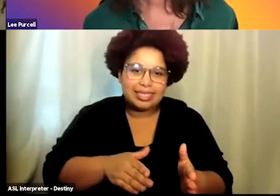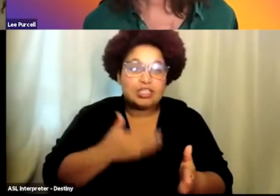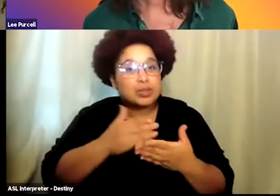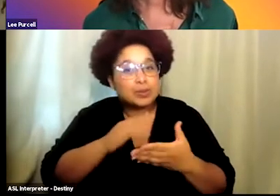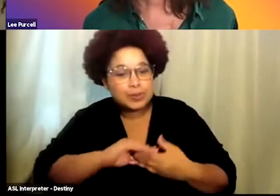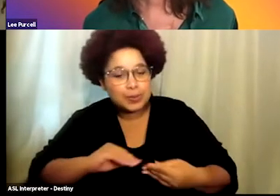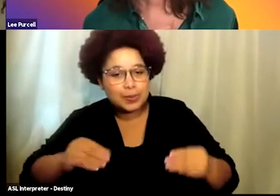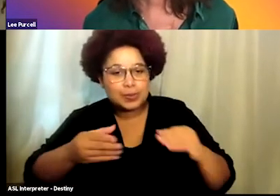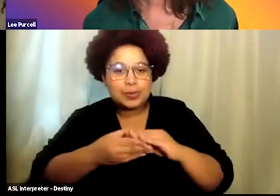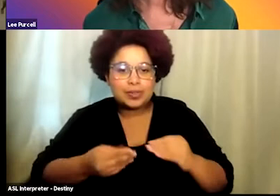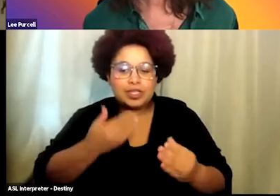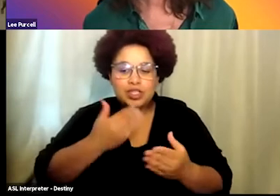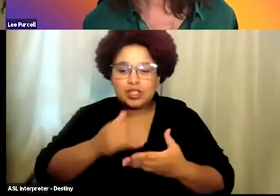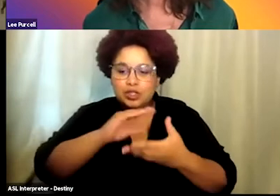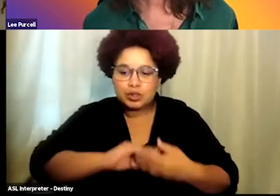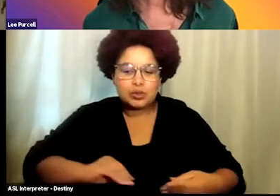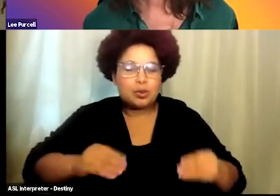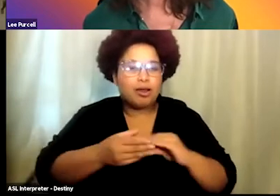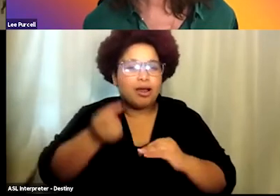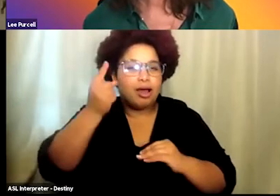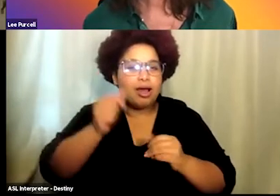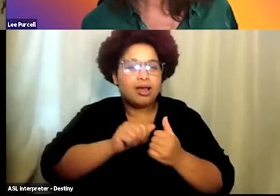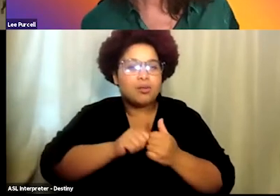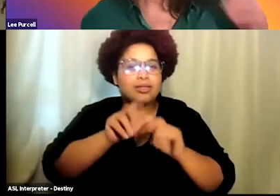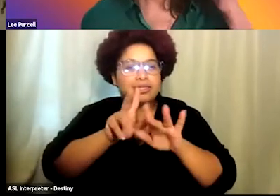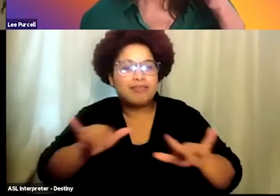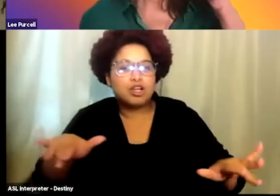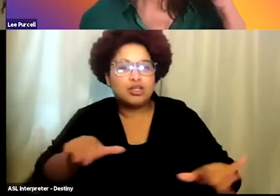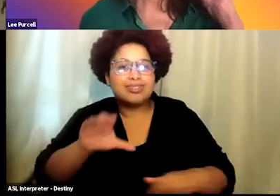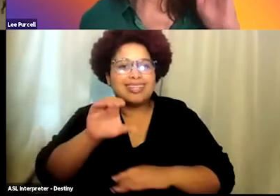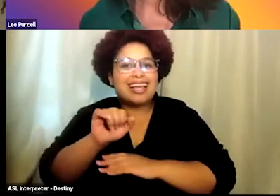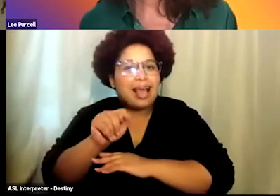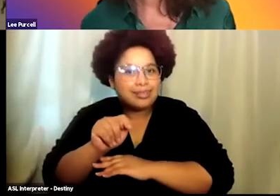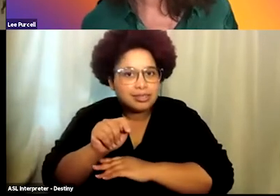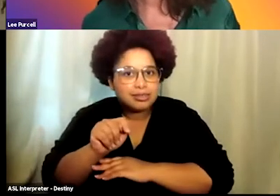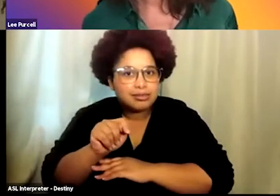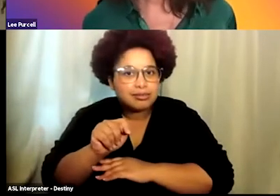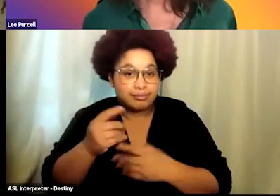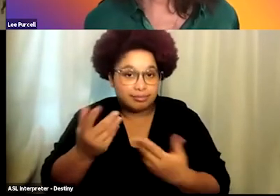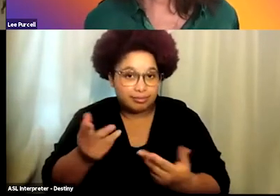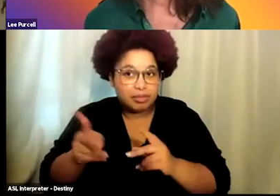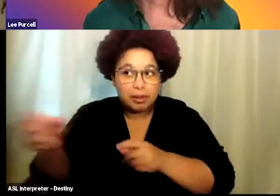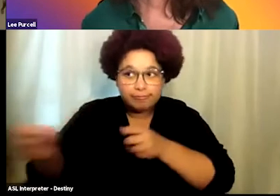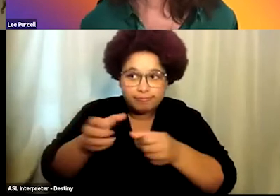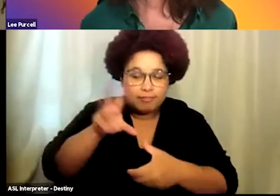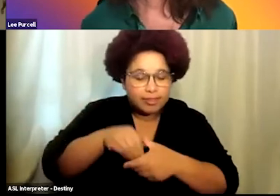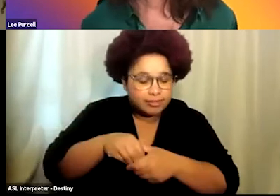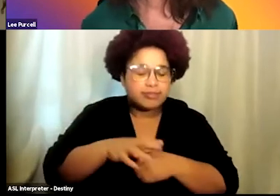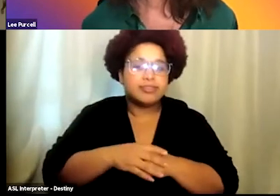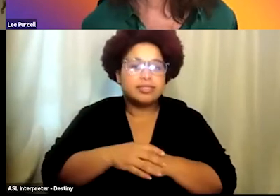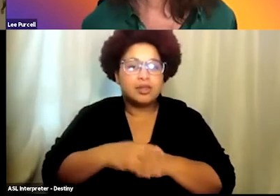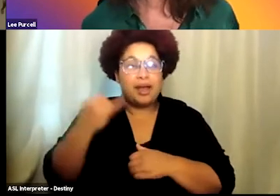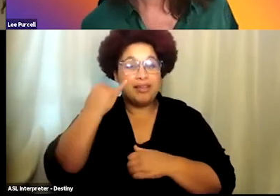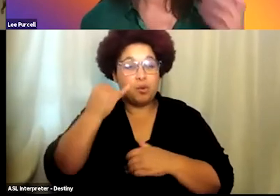story, and good stories come with a diverse cast. So I think if we got in